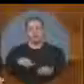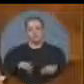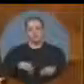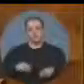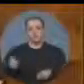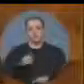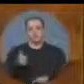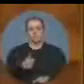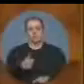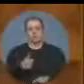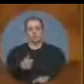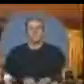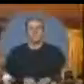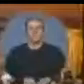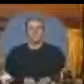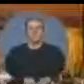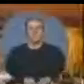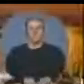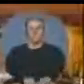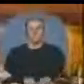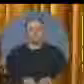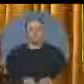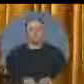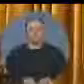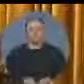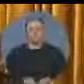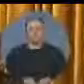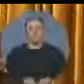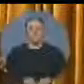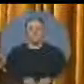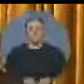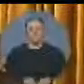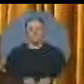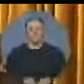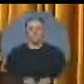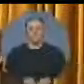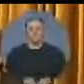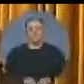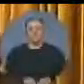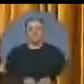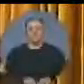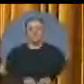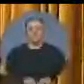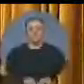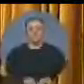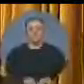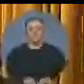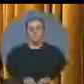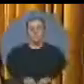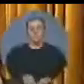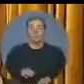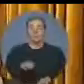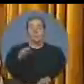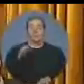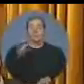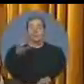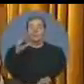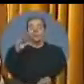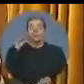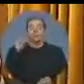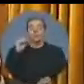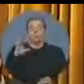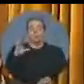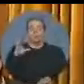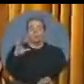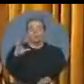I wish. Minister of Transport is Parliamentary Secretary. Yvan Corriveau, the Liberal candidate in